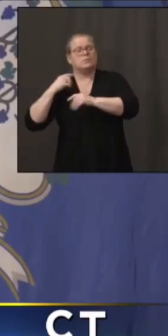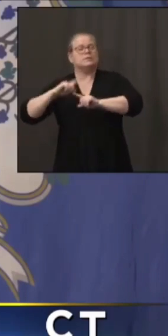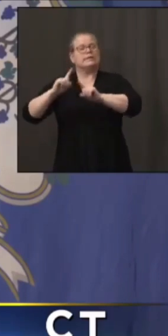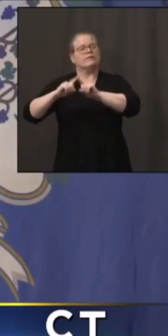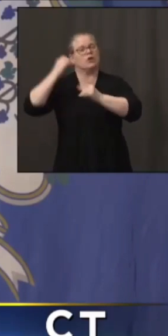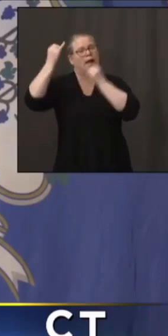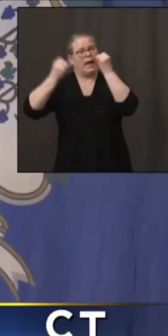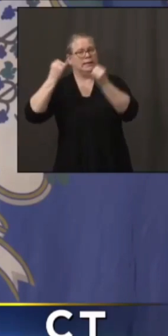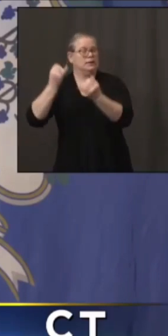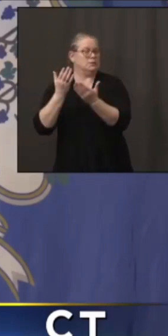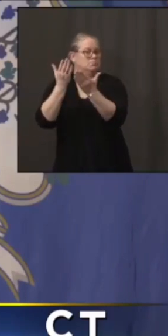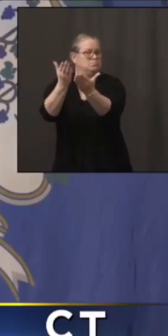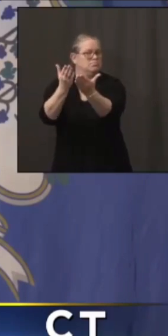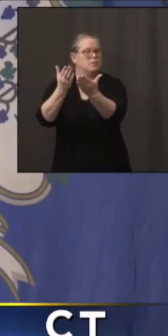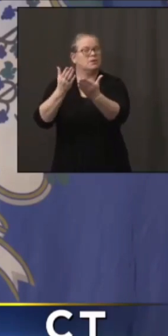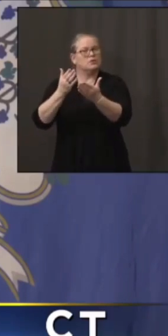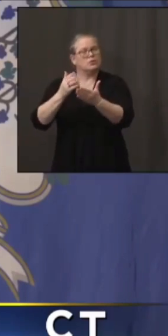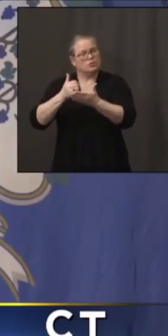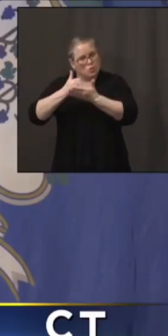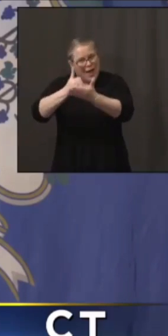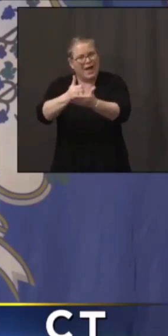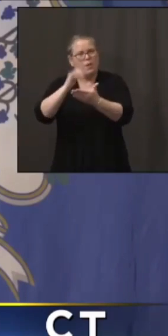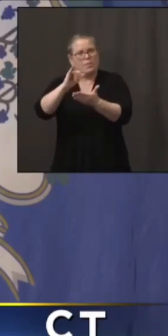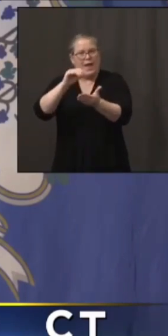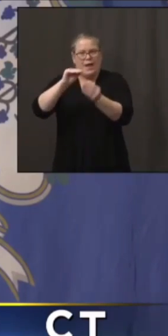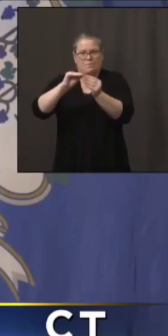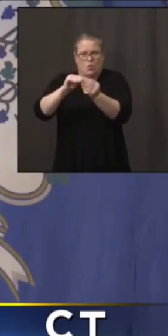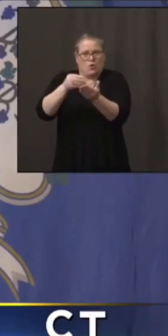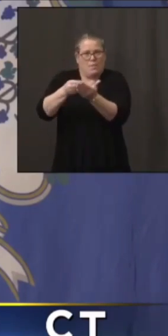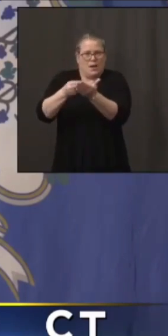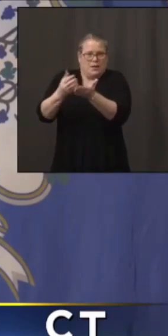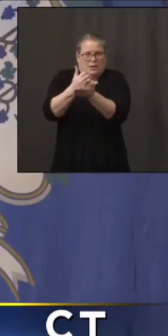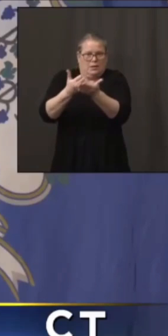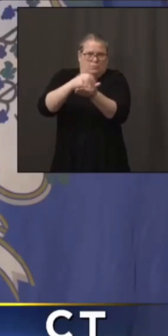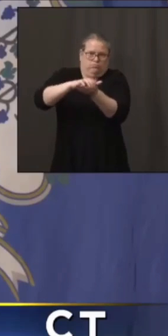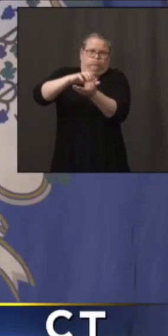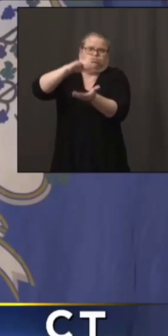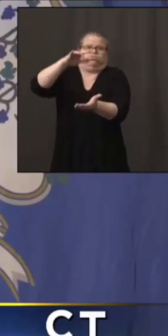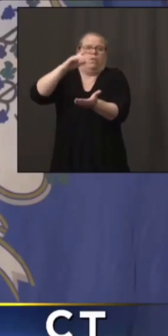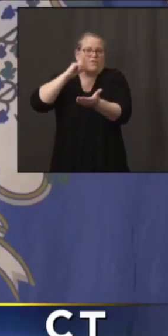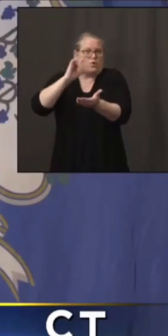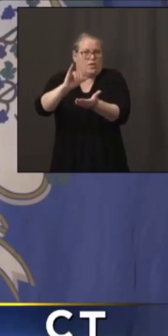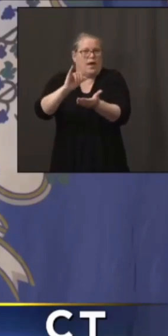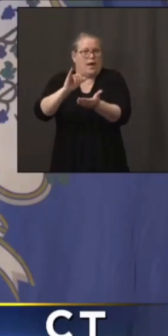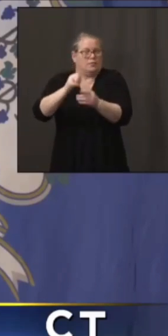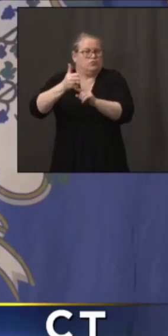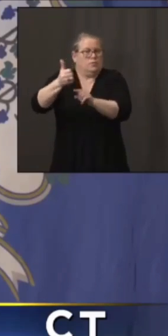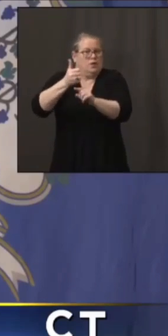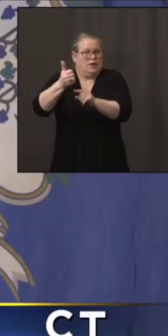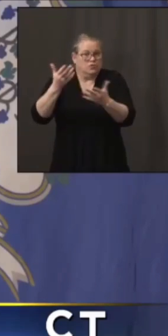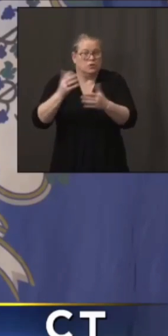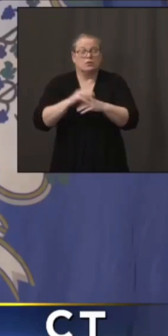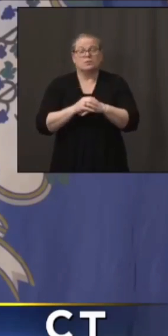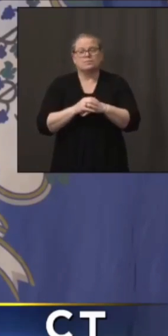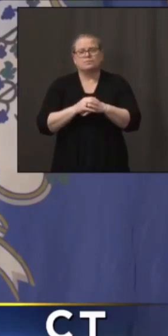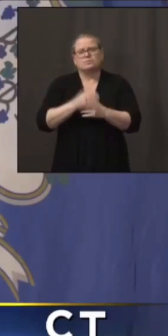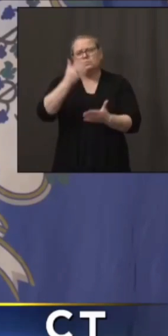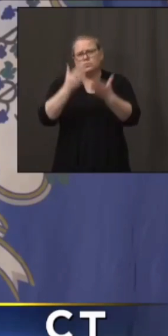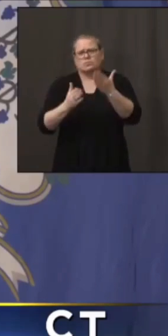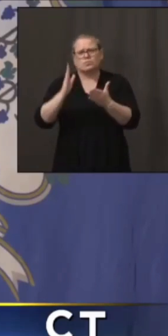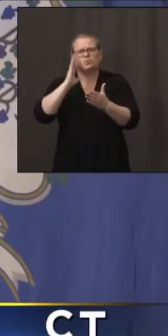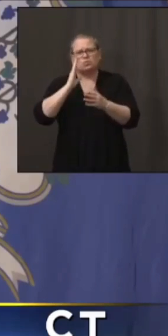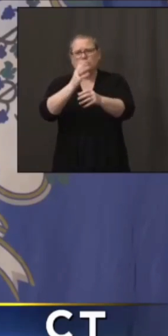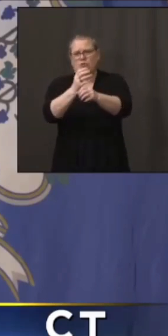make this fund solvent so we can go forward. In the meantime, we are going to get probably a couple $100 million